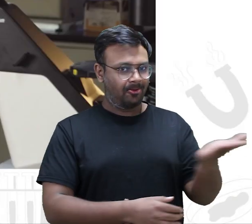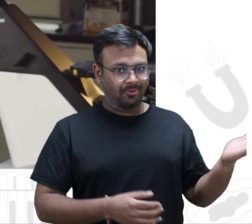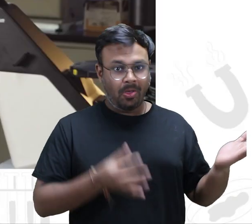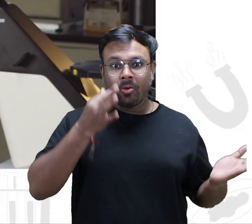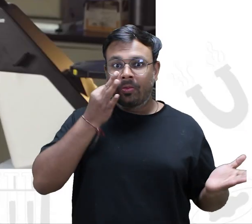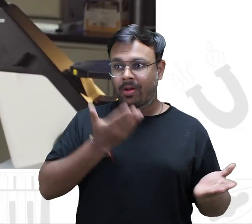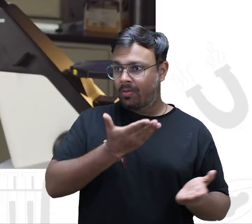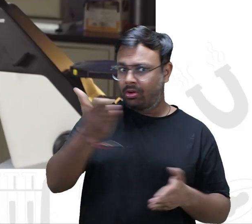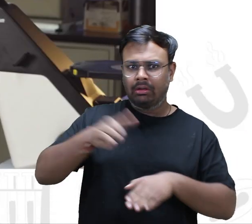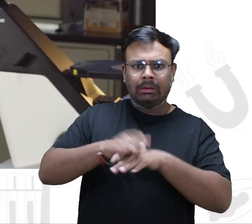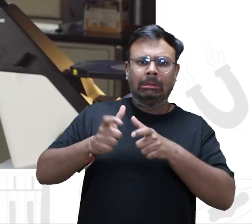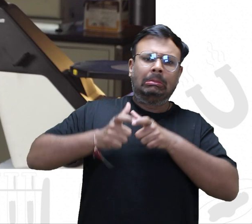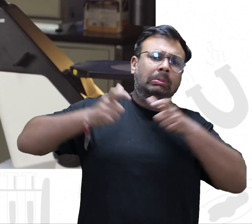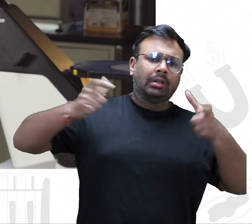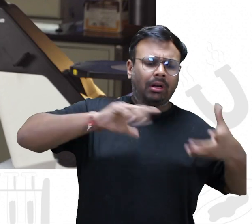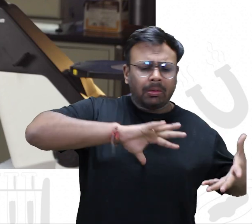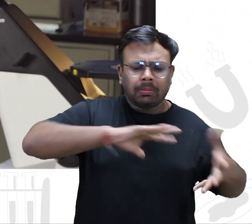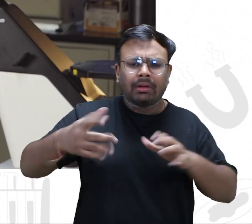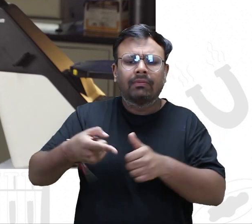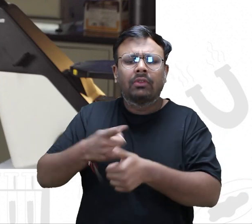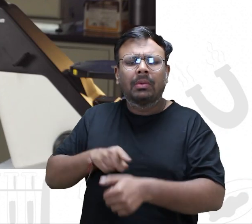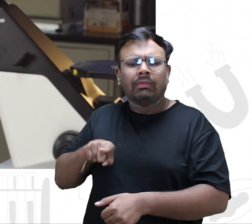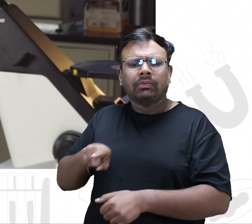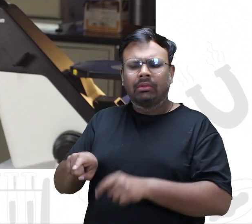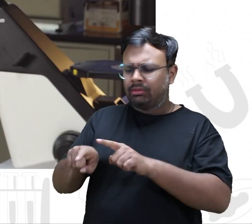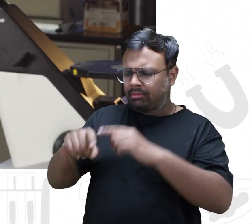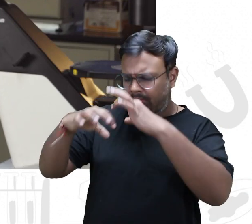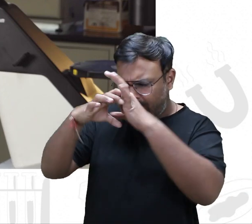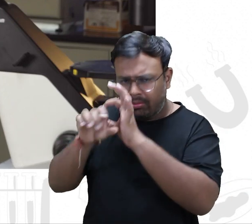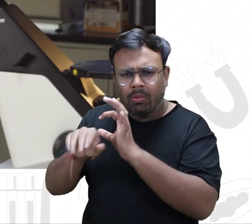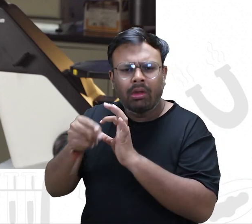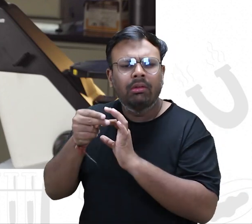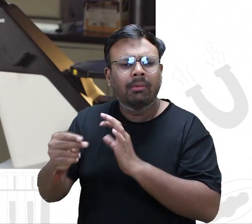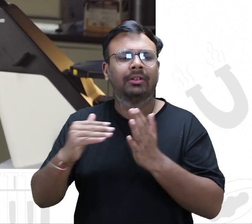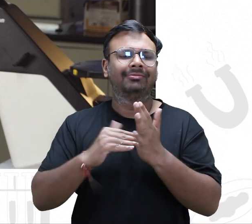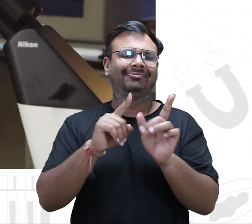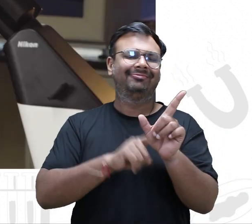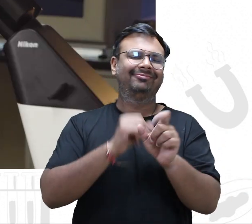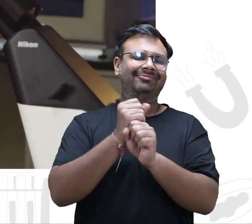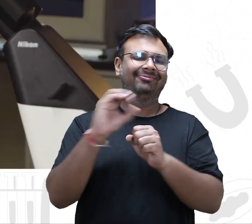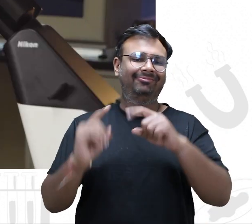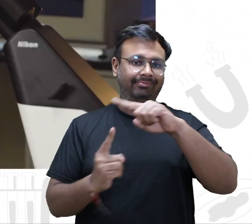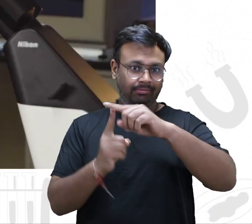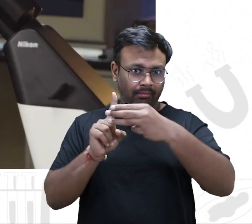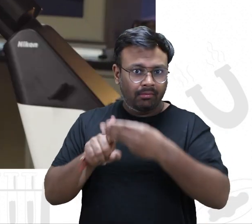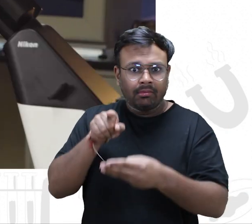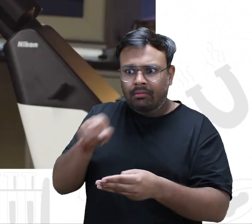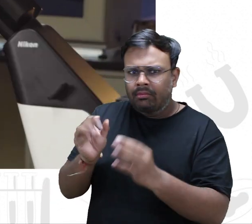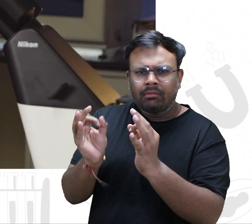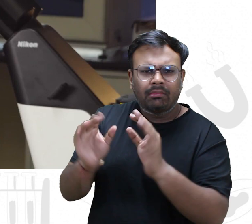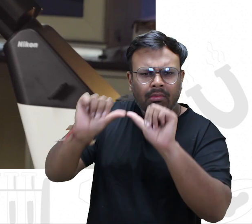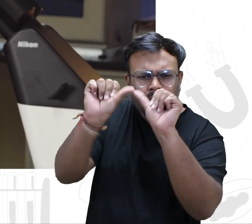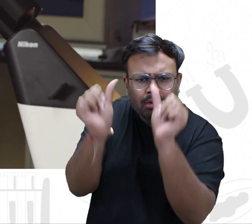All animals, be it human or the blue whale, develop from a single microscopic cell called the zygote. It's very fascinating that how a